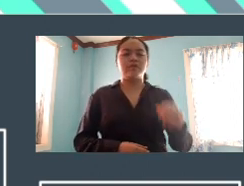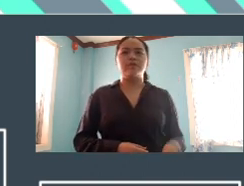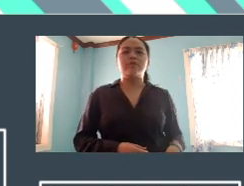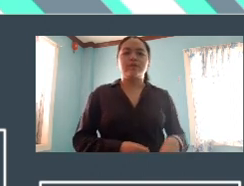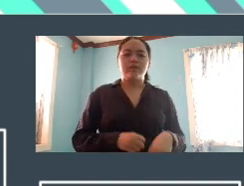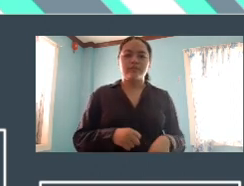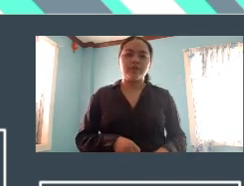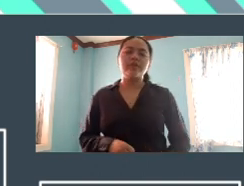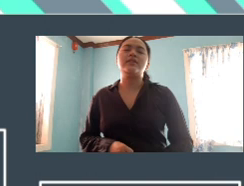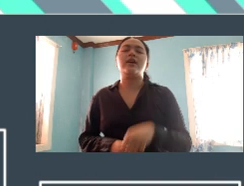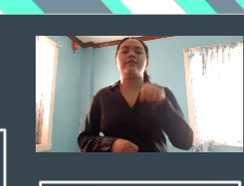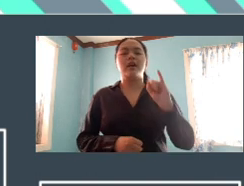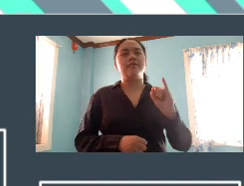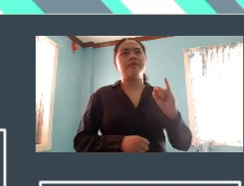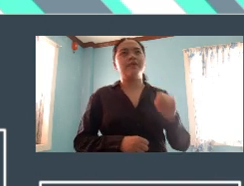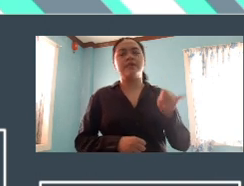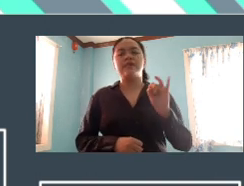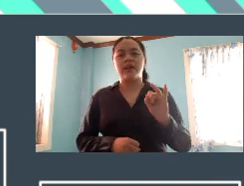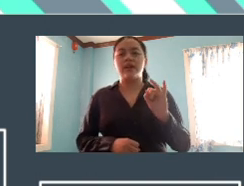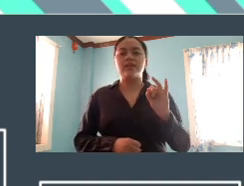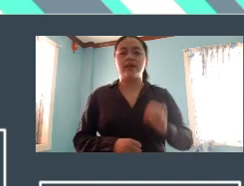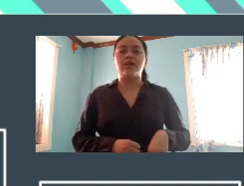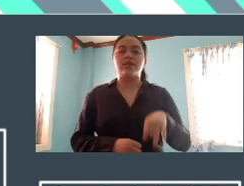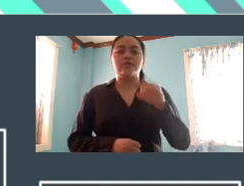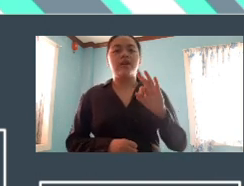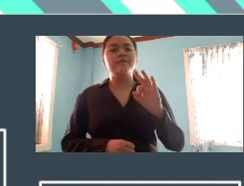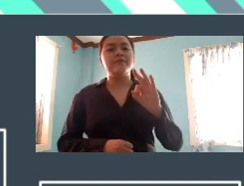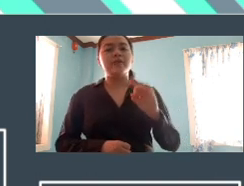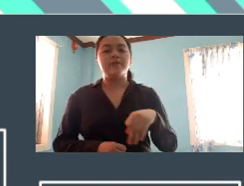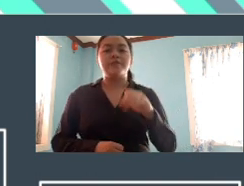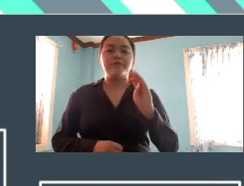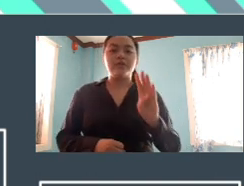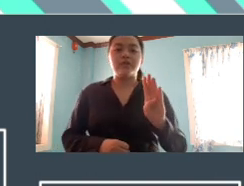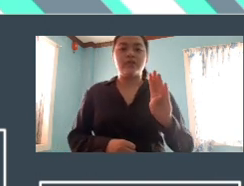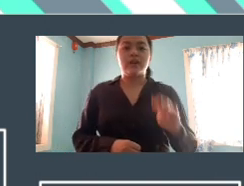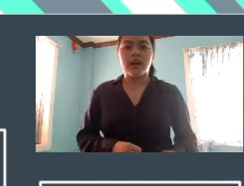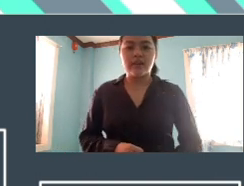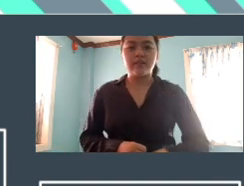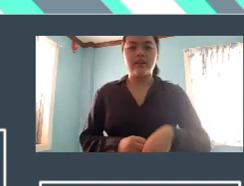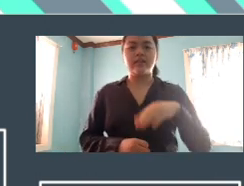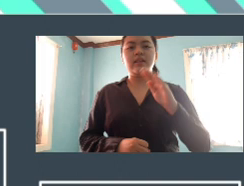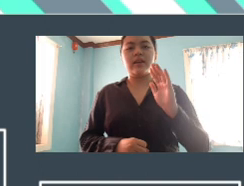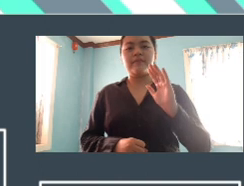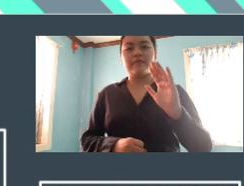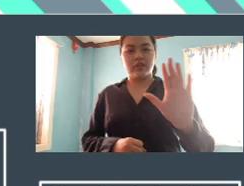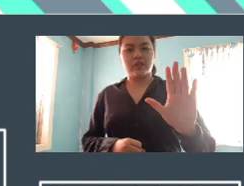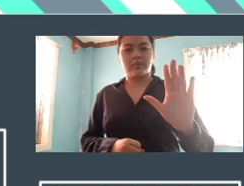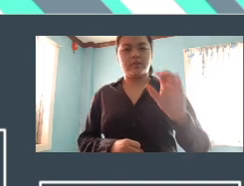common. First is the flower, grains, shrub, fruits, and lastly